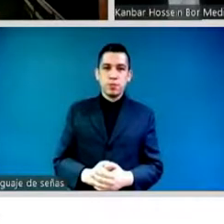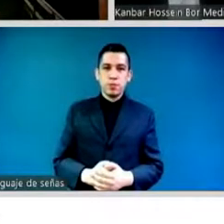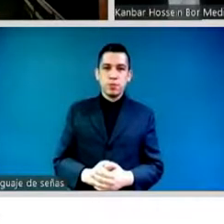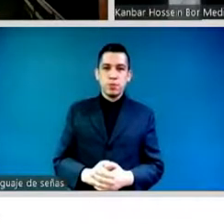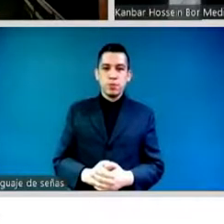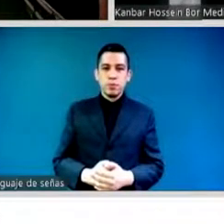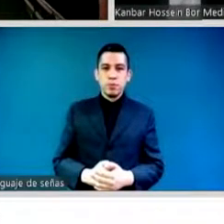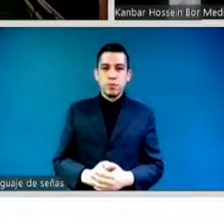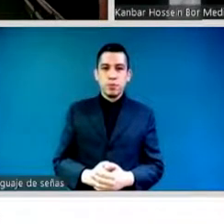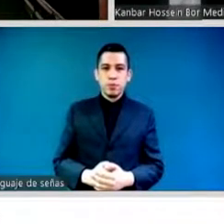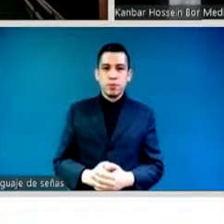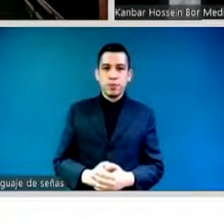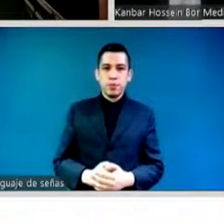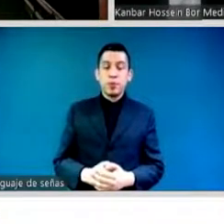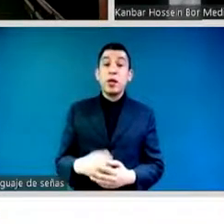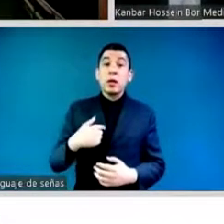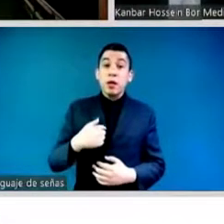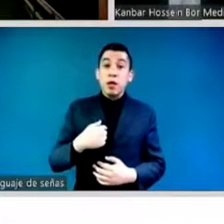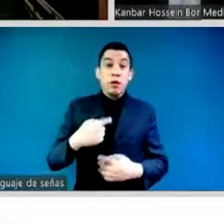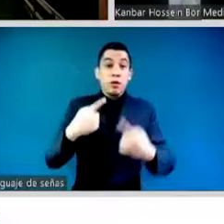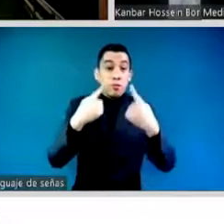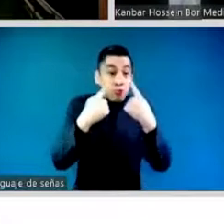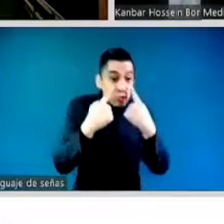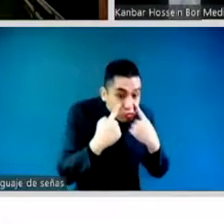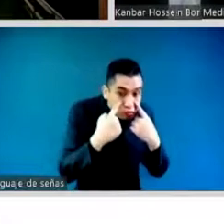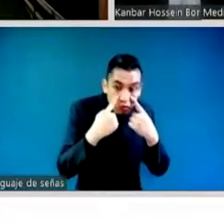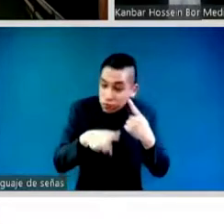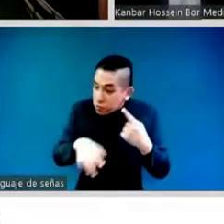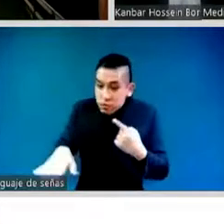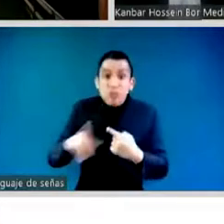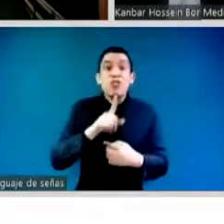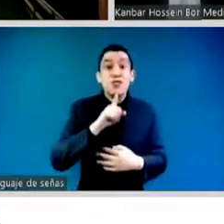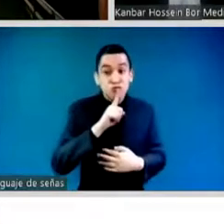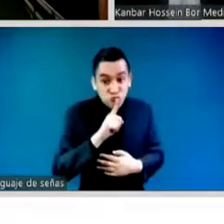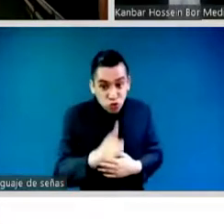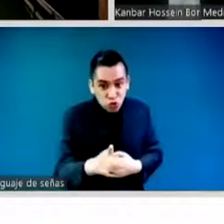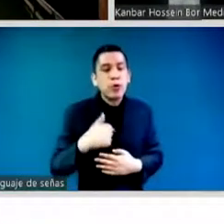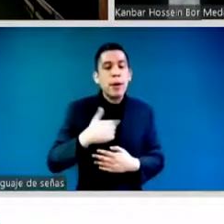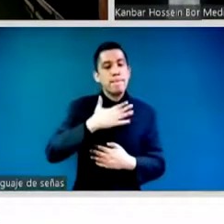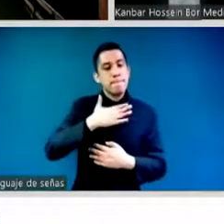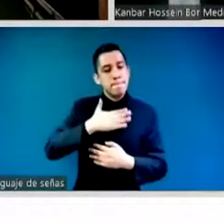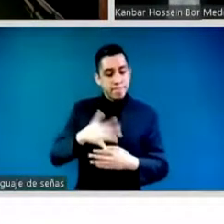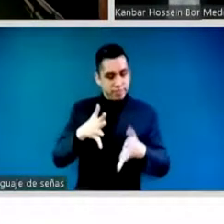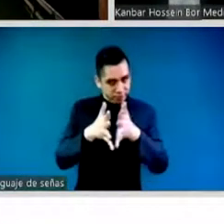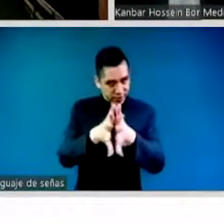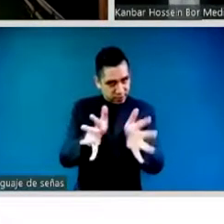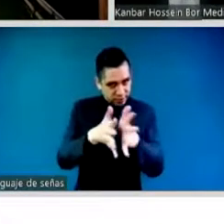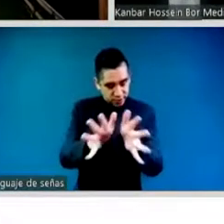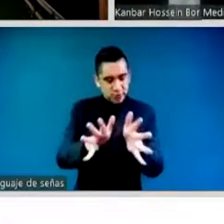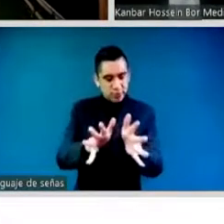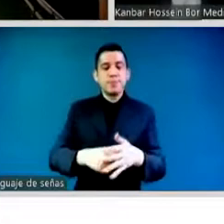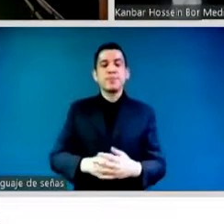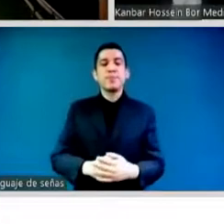that nearly 3 in 4 women respondents, journalists, have experienced online violence. That's